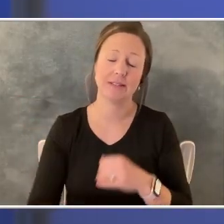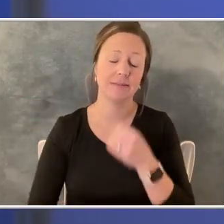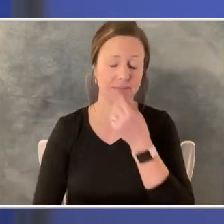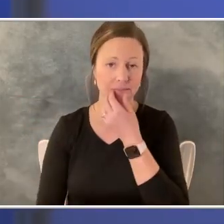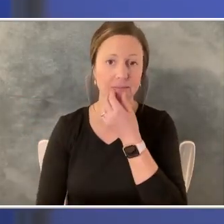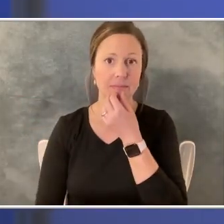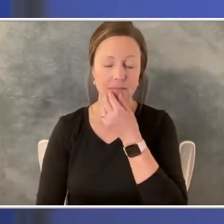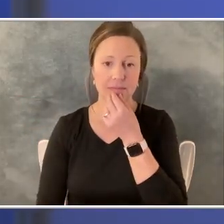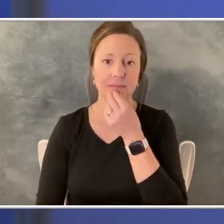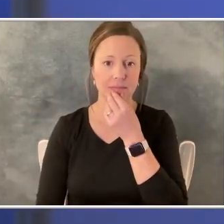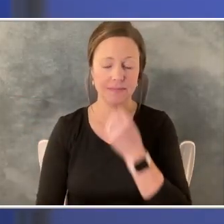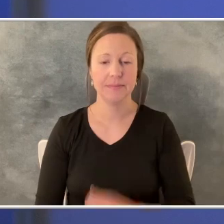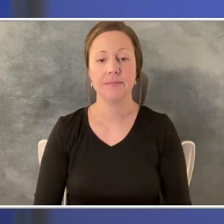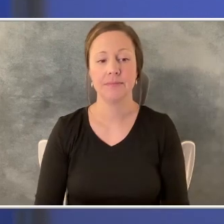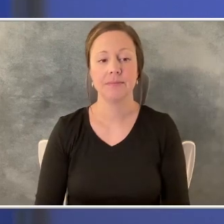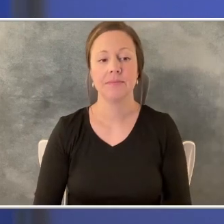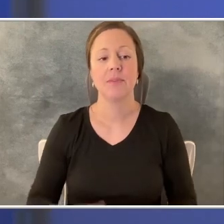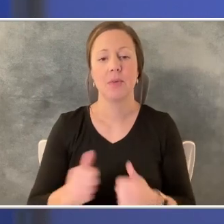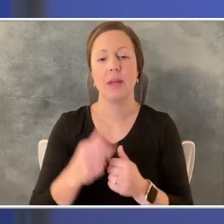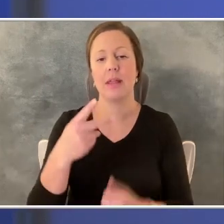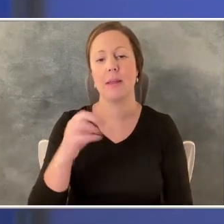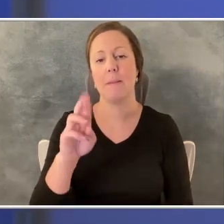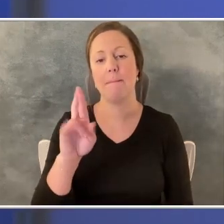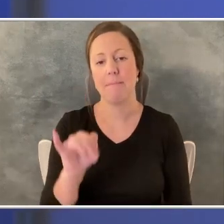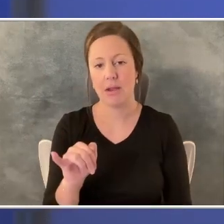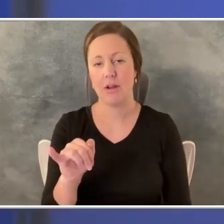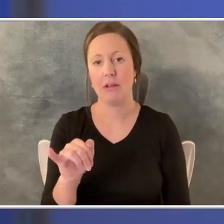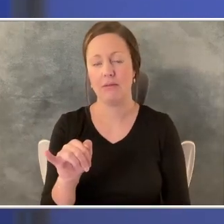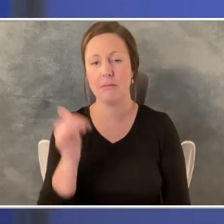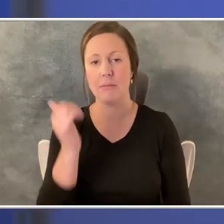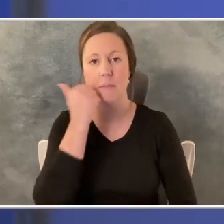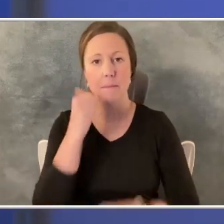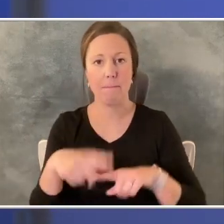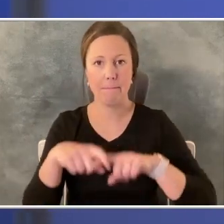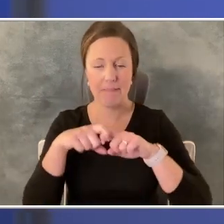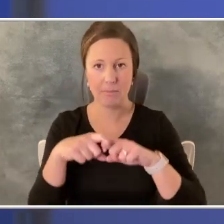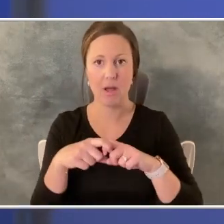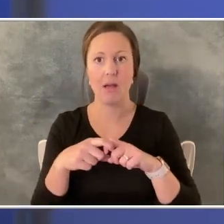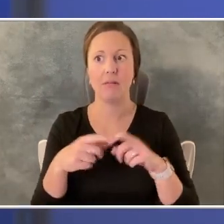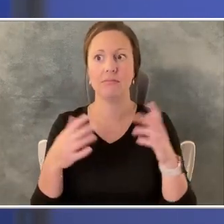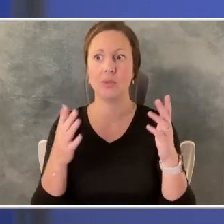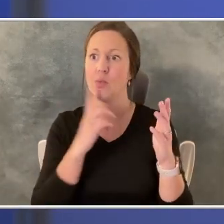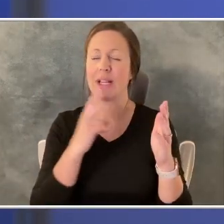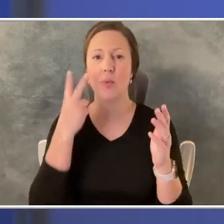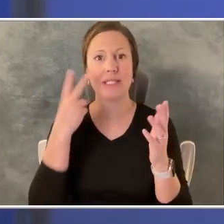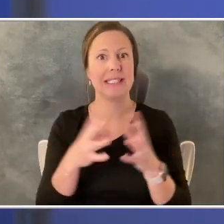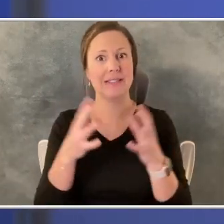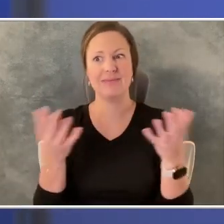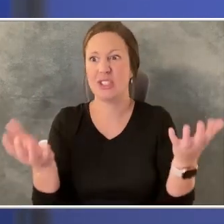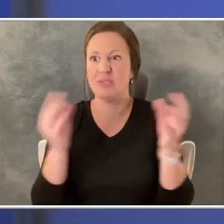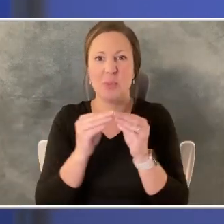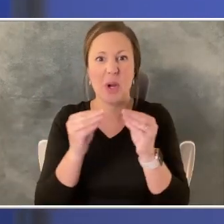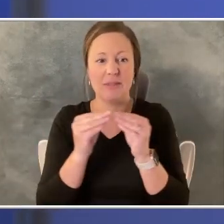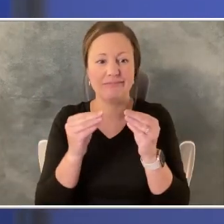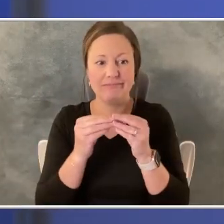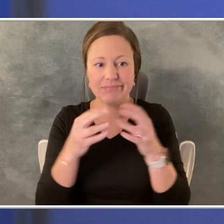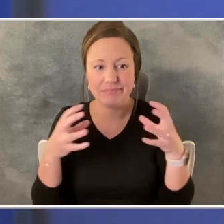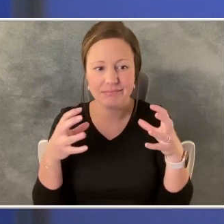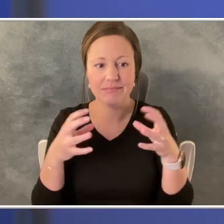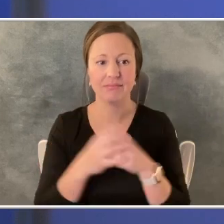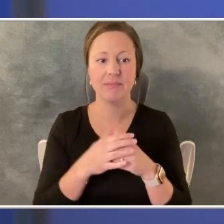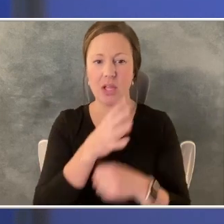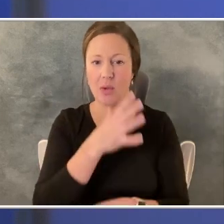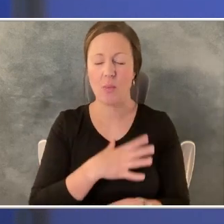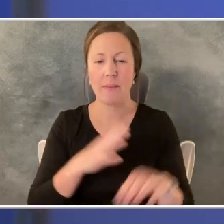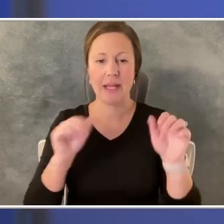special about perimenopause and menopause is that we're seeing increasing inflammation just with no changes in diet and exercise. A woman can expect